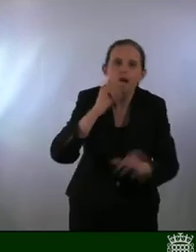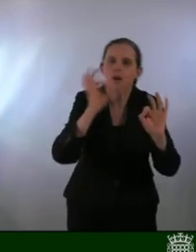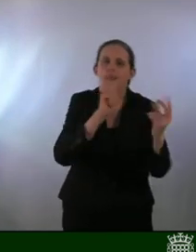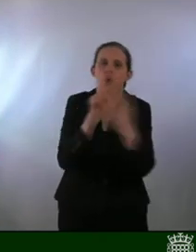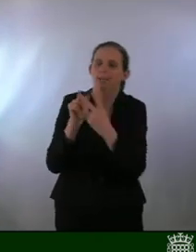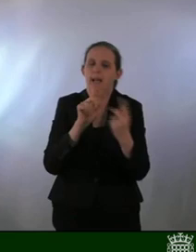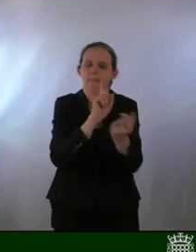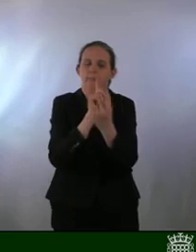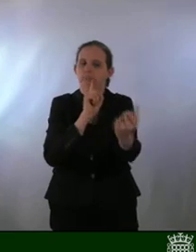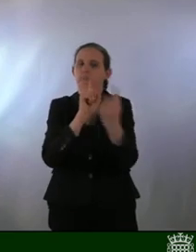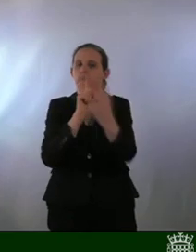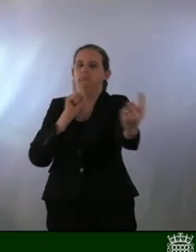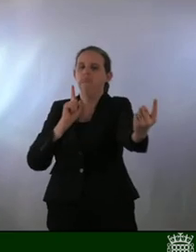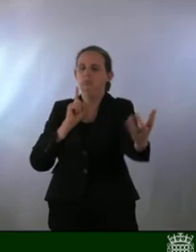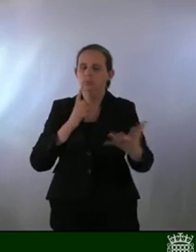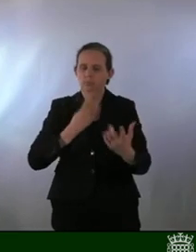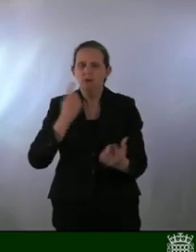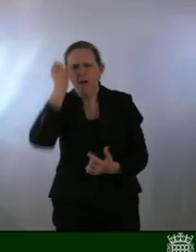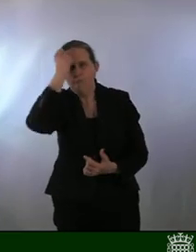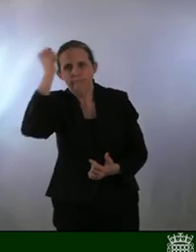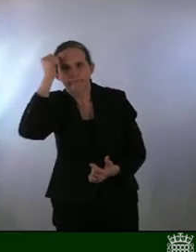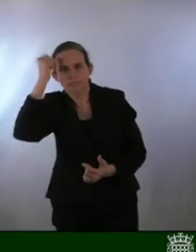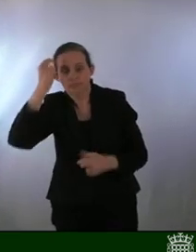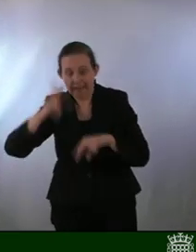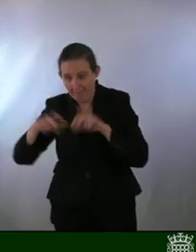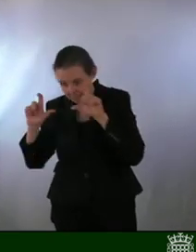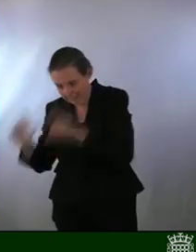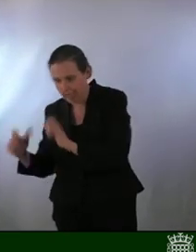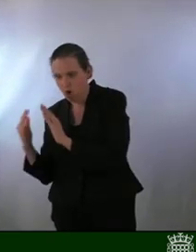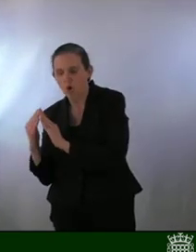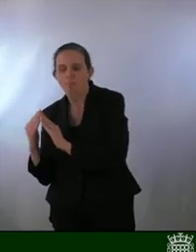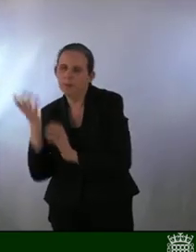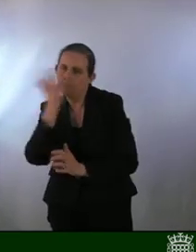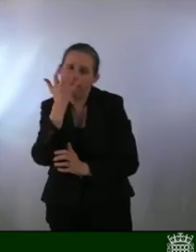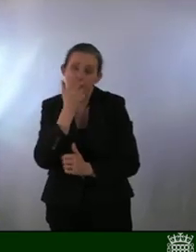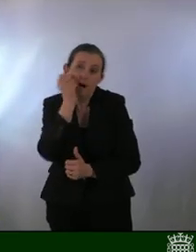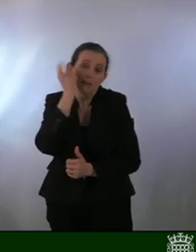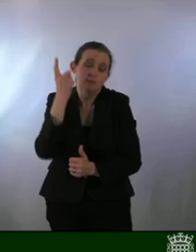I understand the consequences of the advice that we've given for people